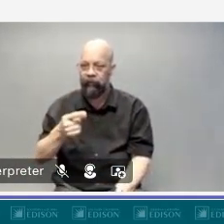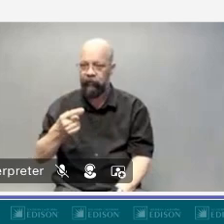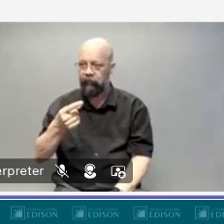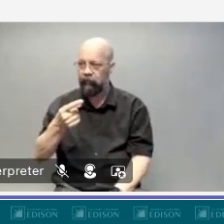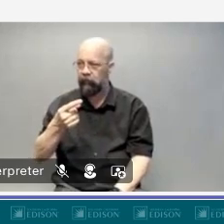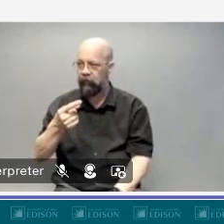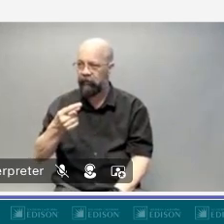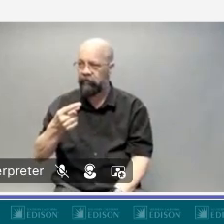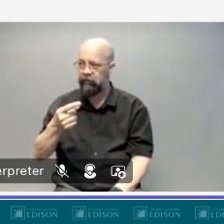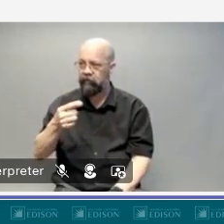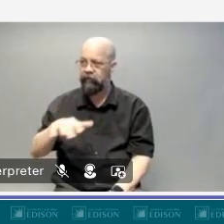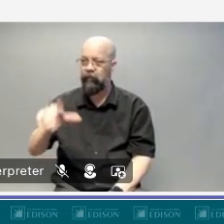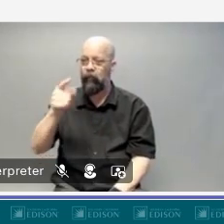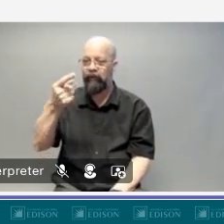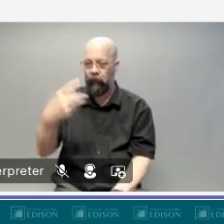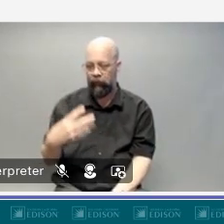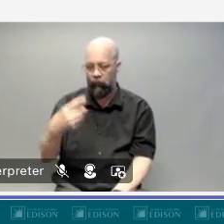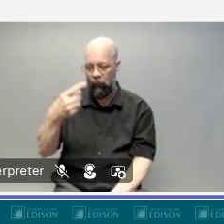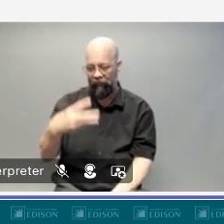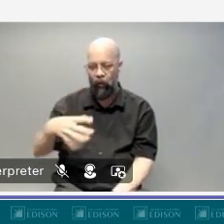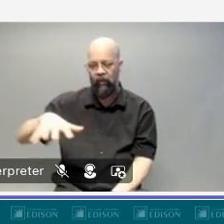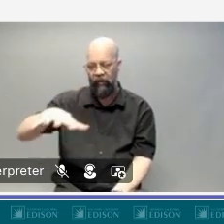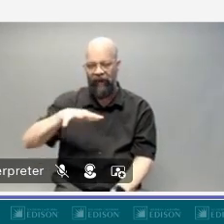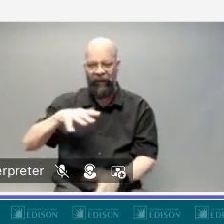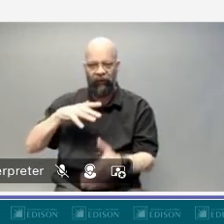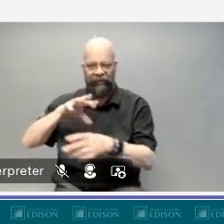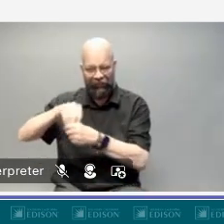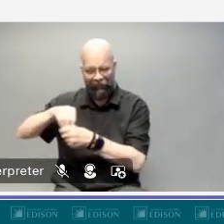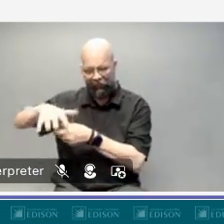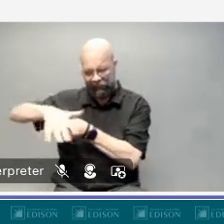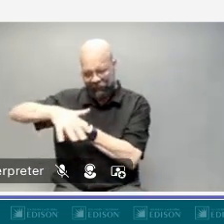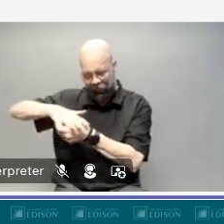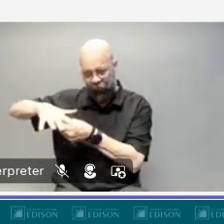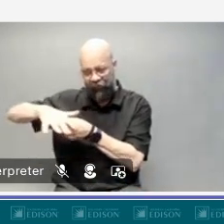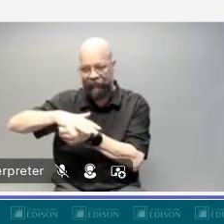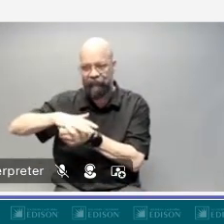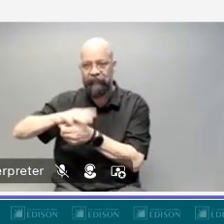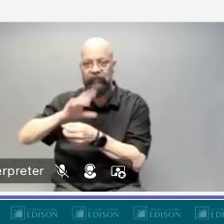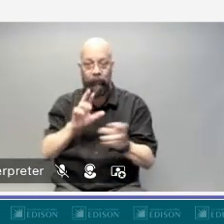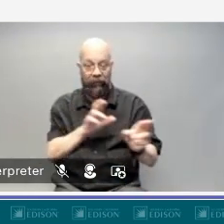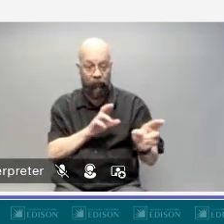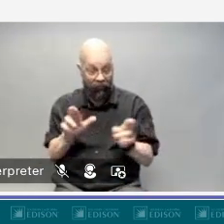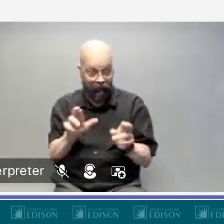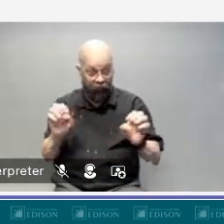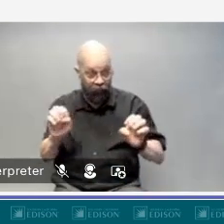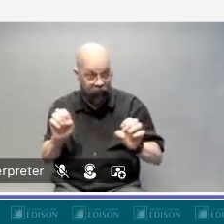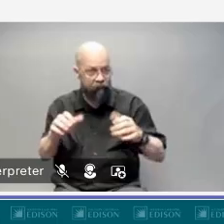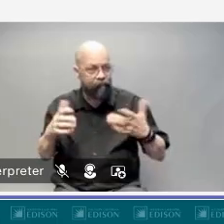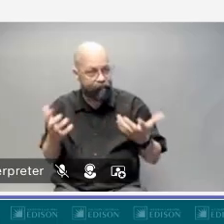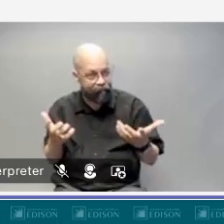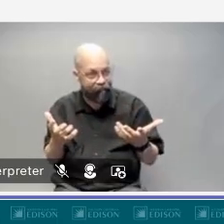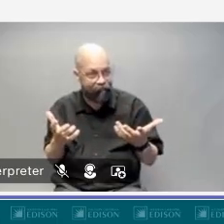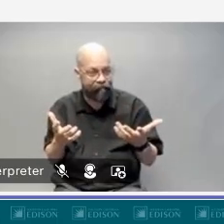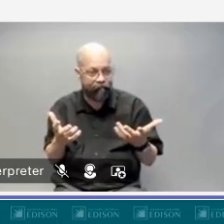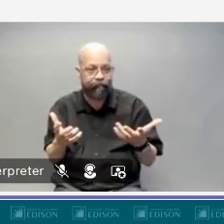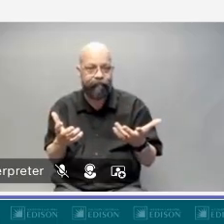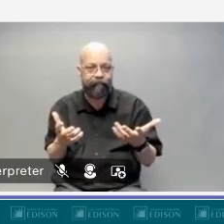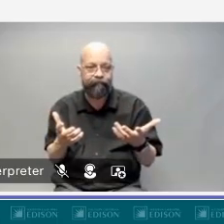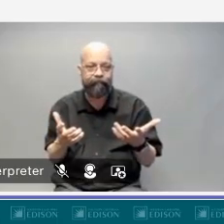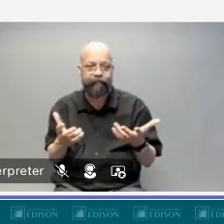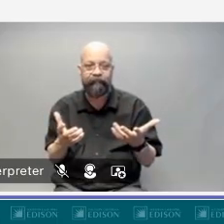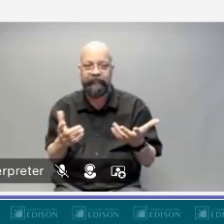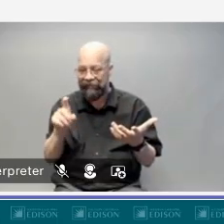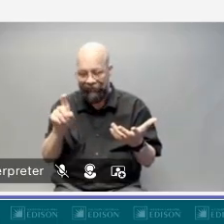change and drought make wildfires a year-round concern, being prepared for emergencies and potential power outages,